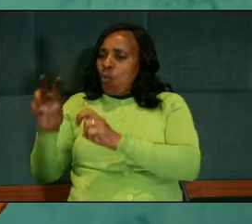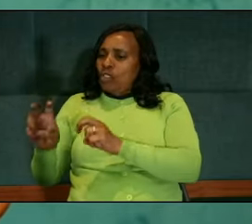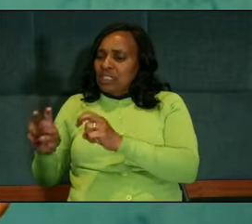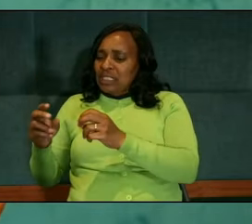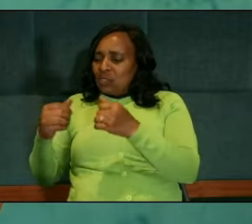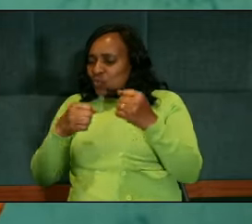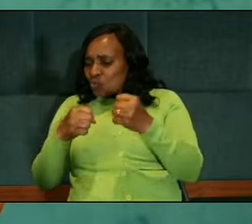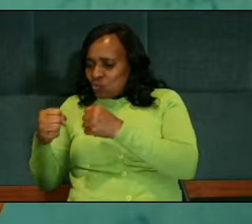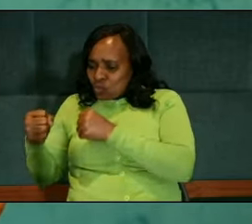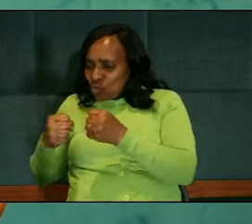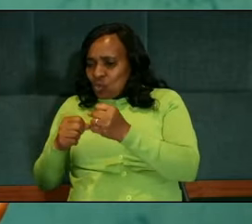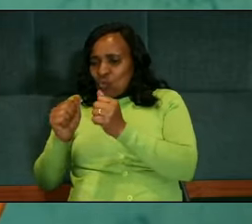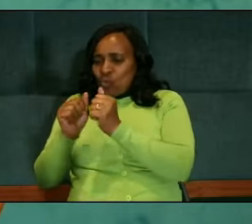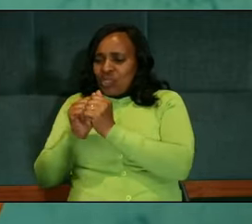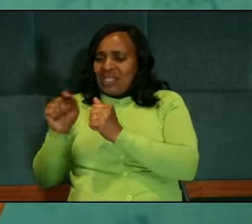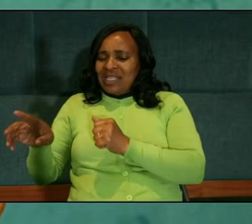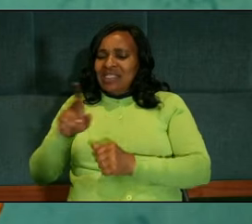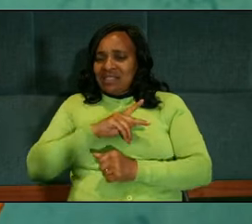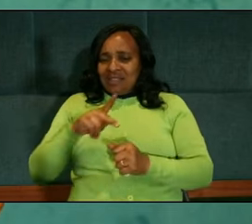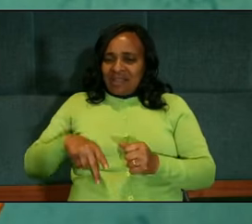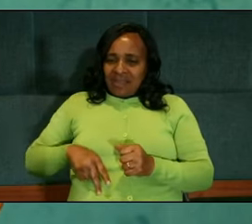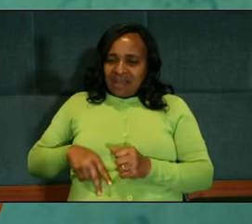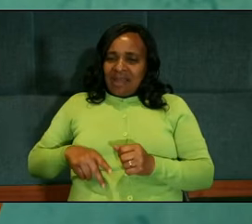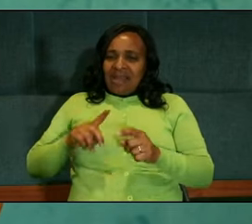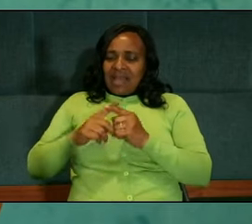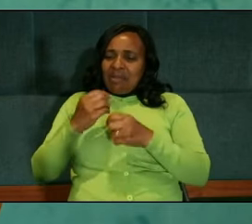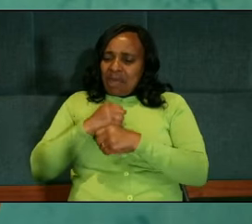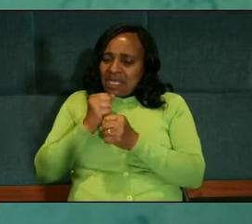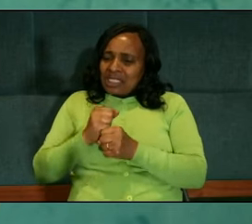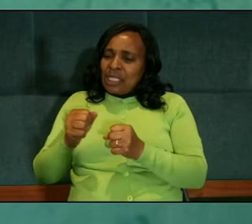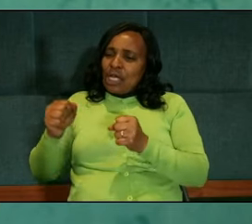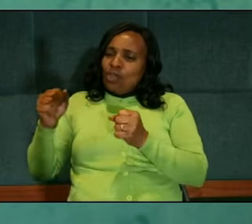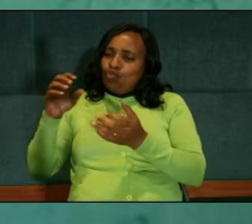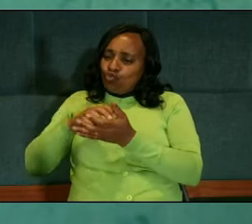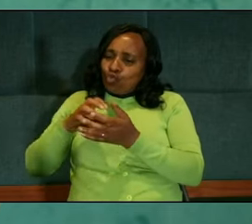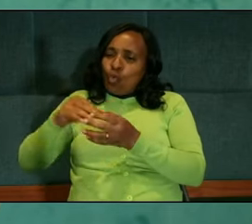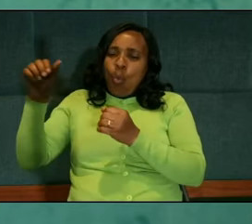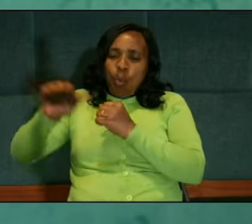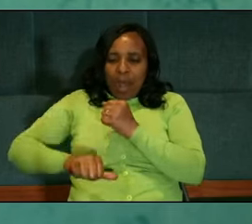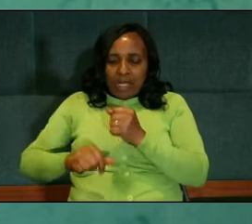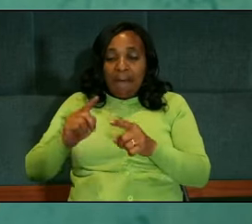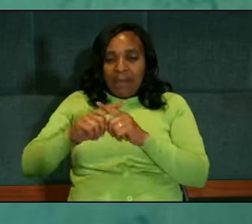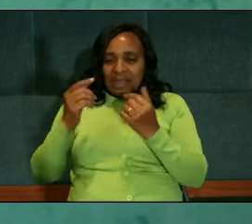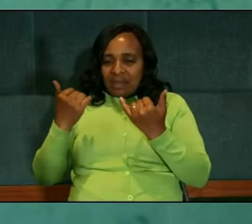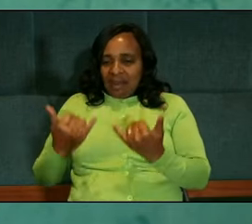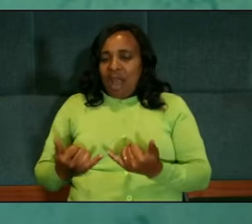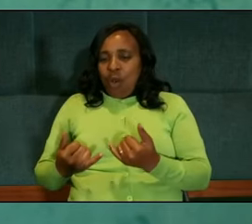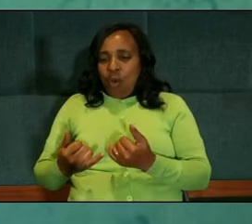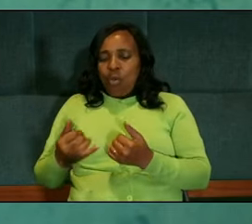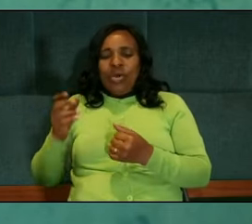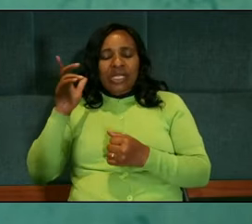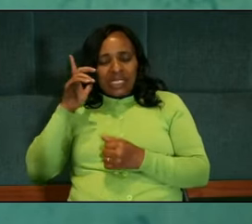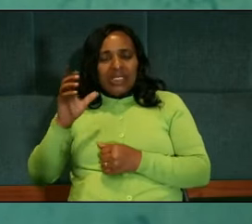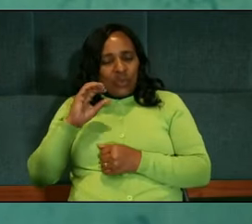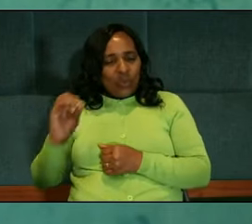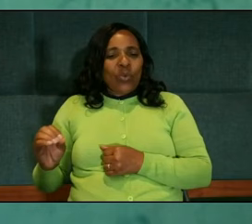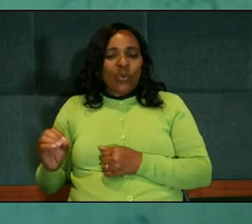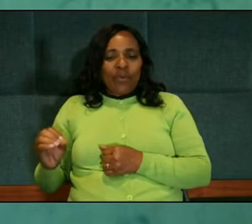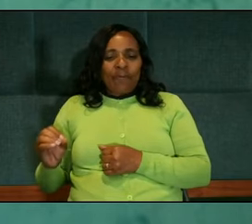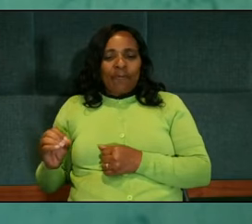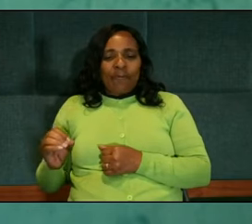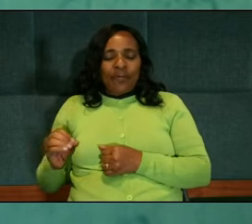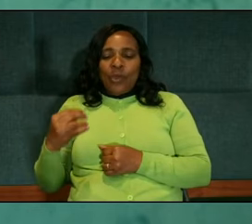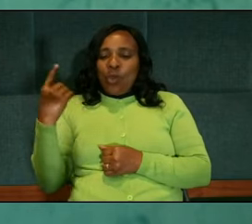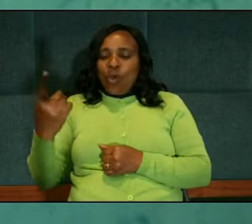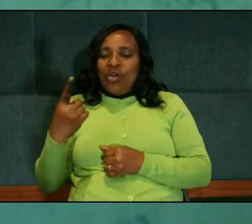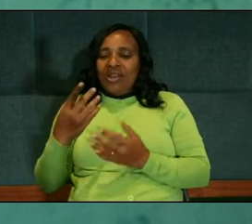will make situations to worsen those emotions. And I felt like instead of Saul not listening to them, because the